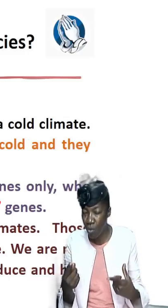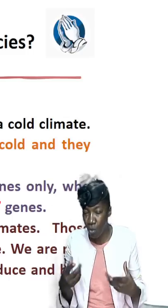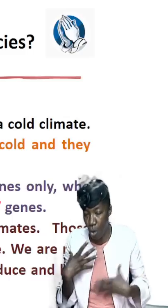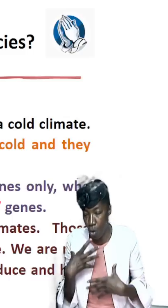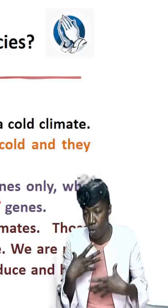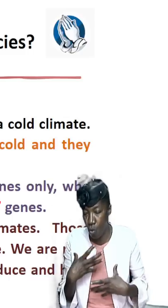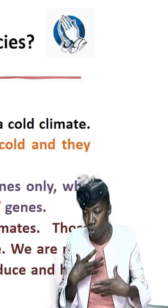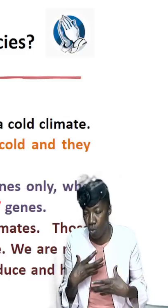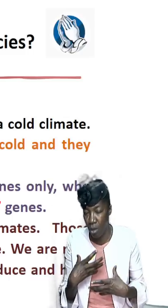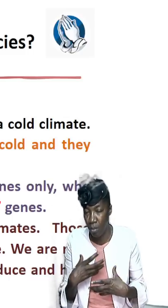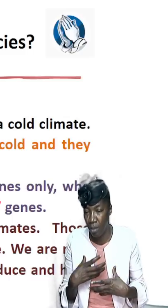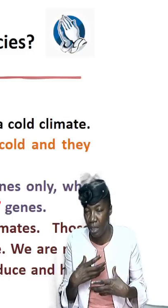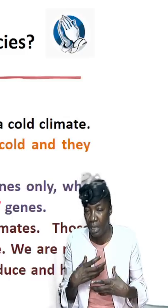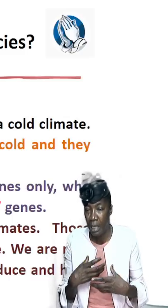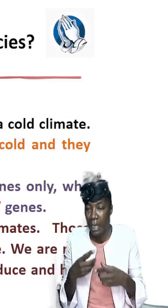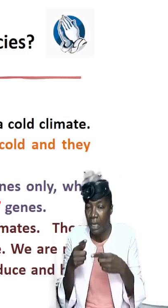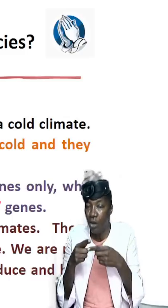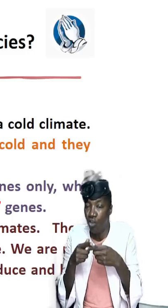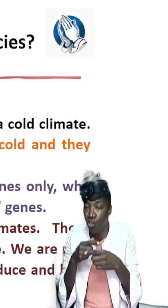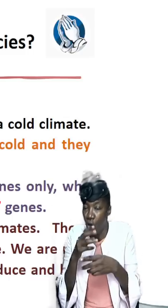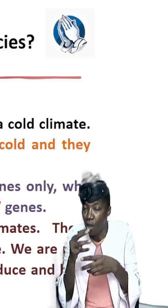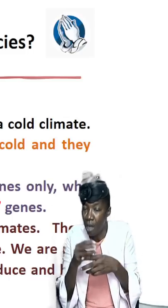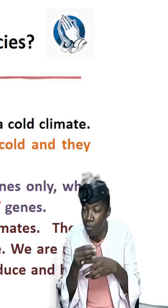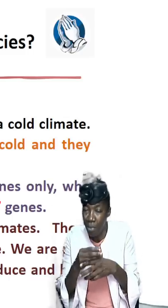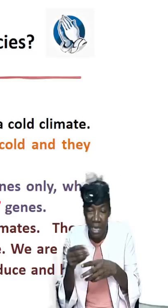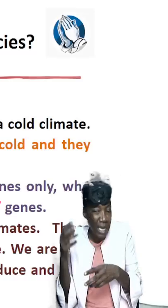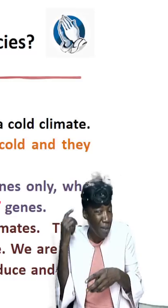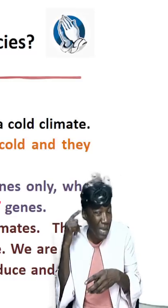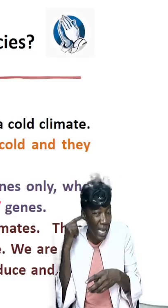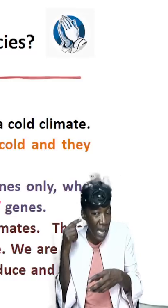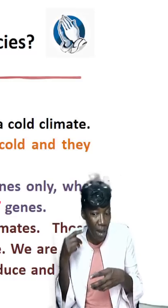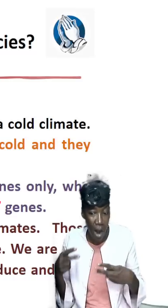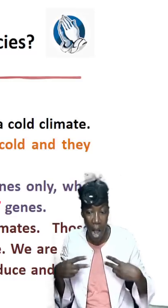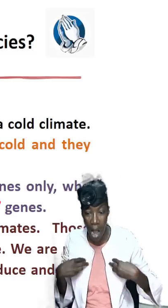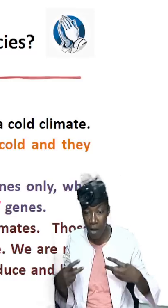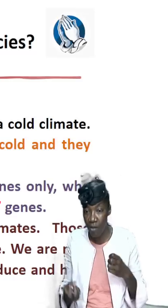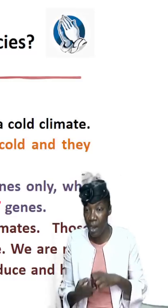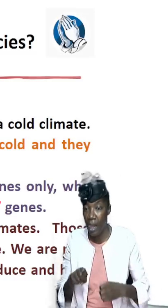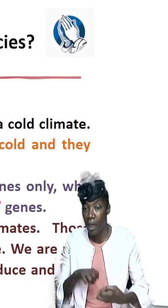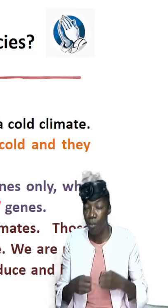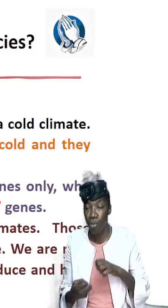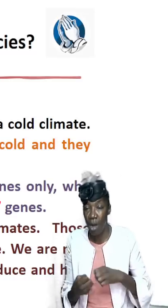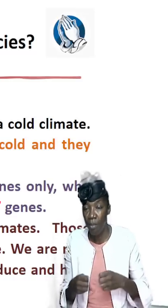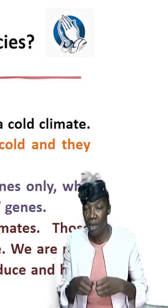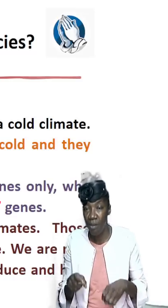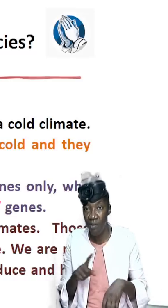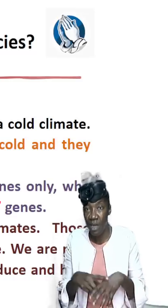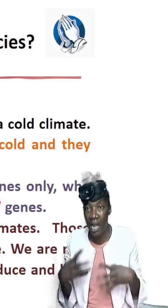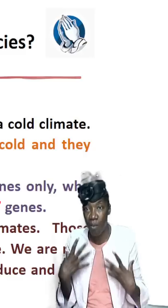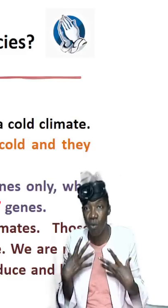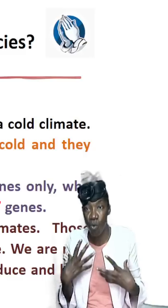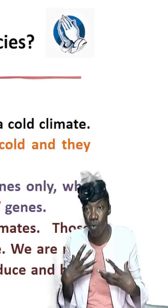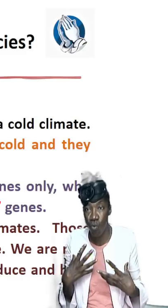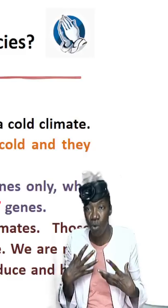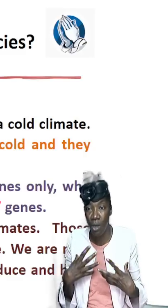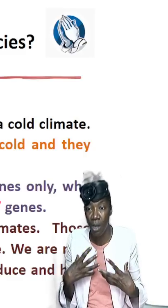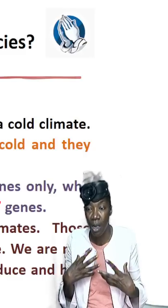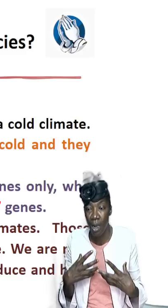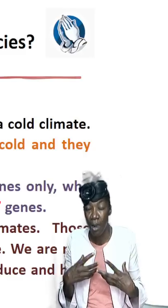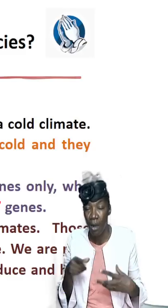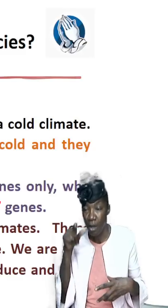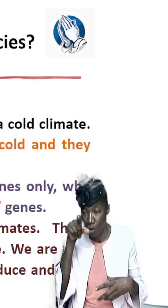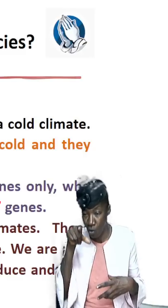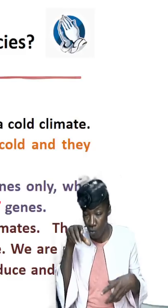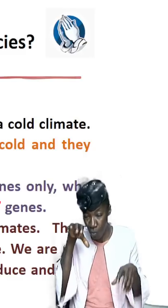hair going to have a problem, because if the time is very cold, and you are naked, so to speak, you